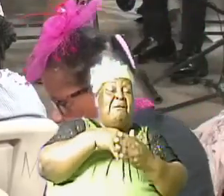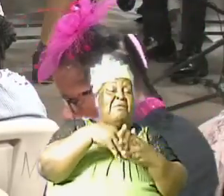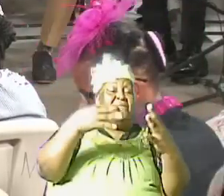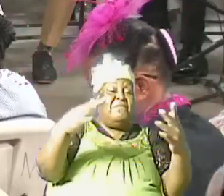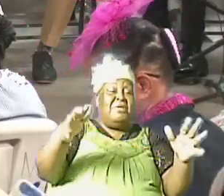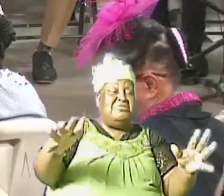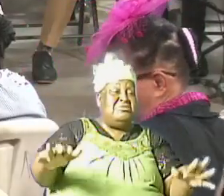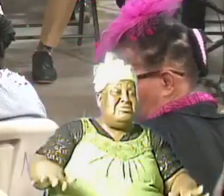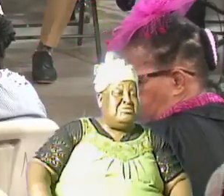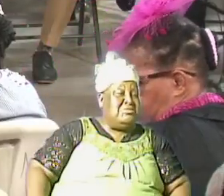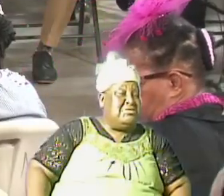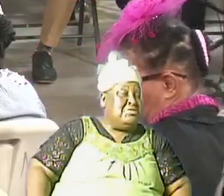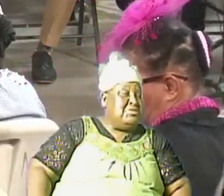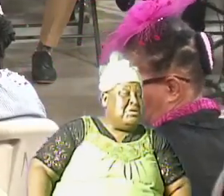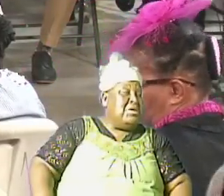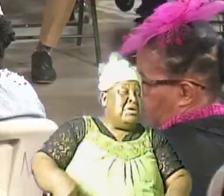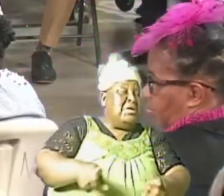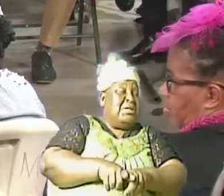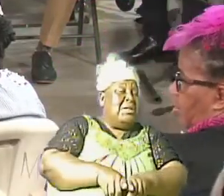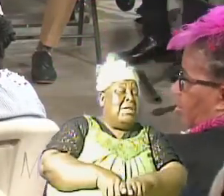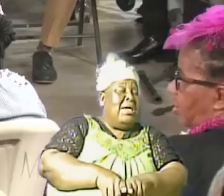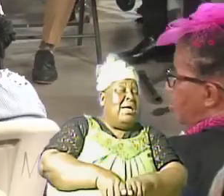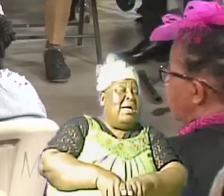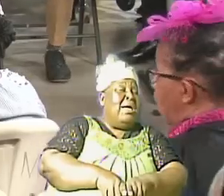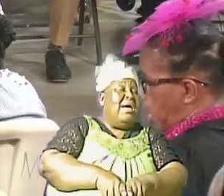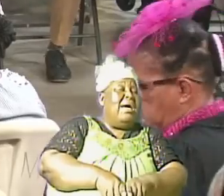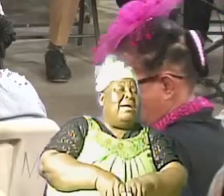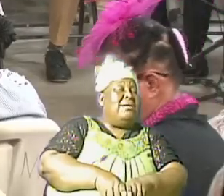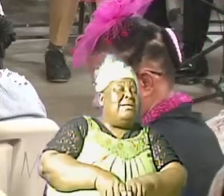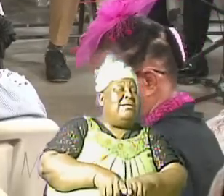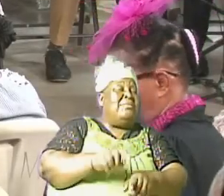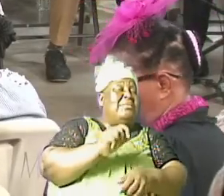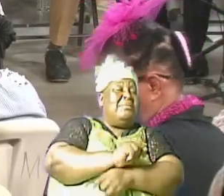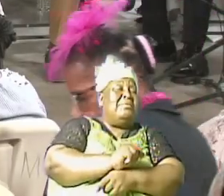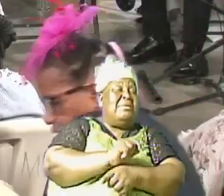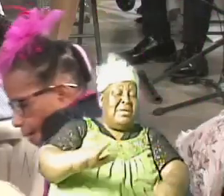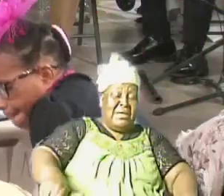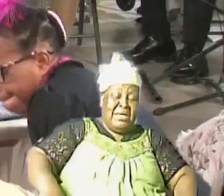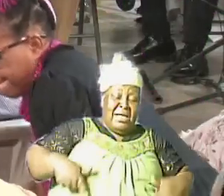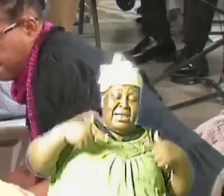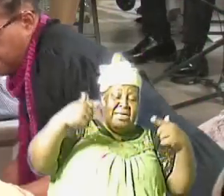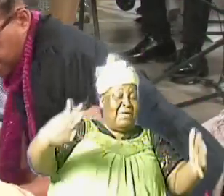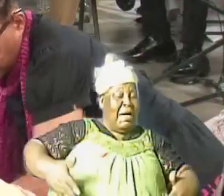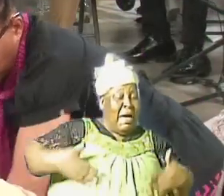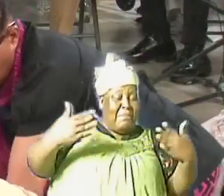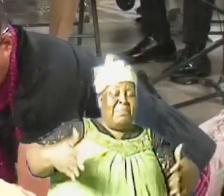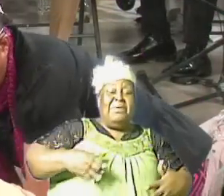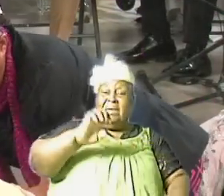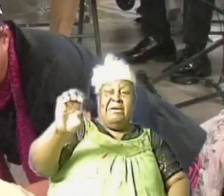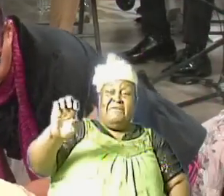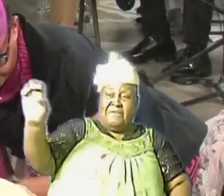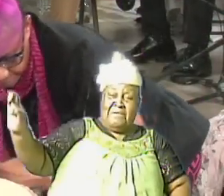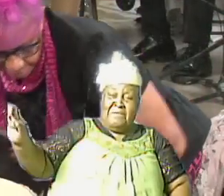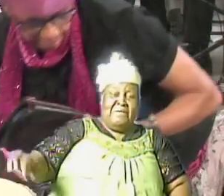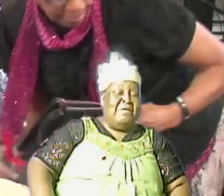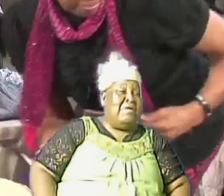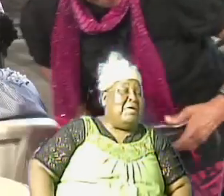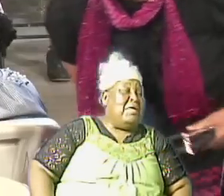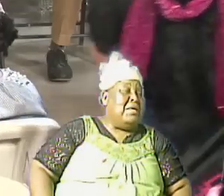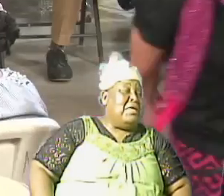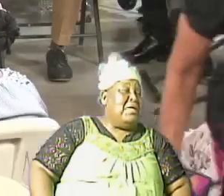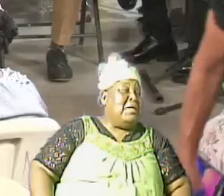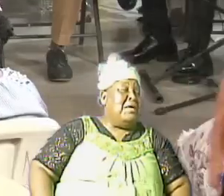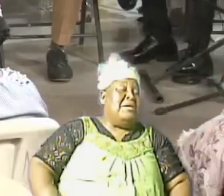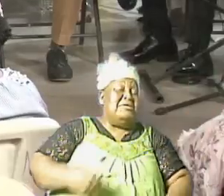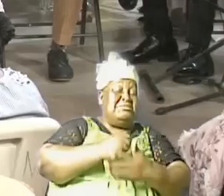over. Like Cinderella. You're going to live happily ever after.